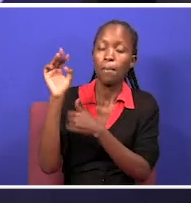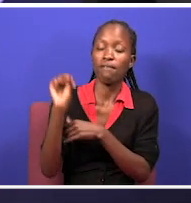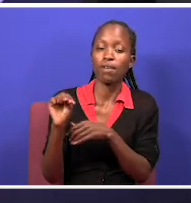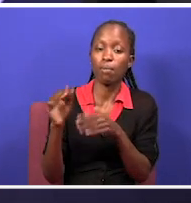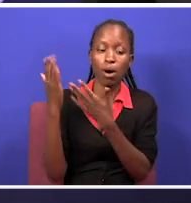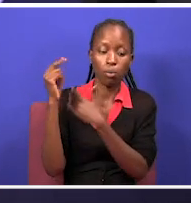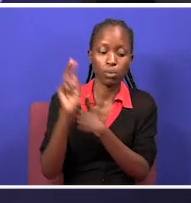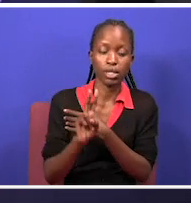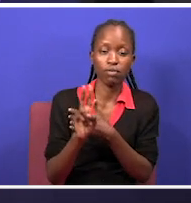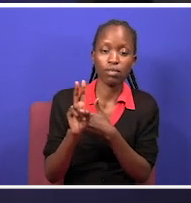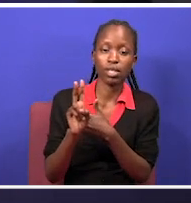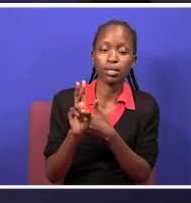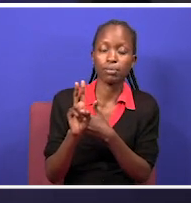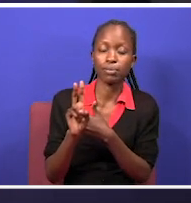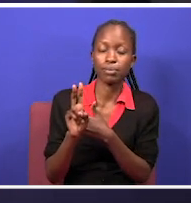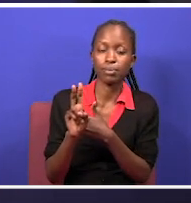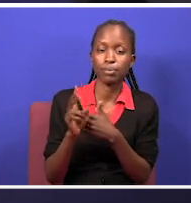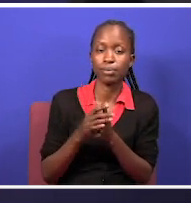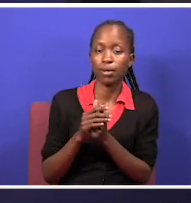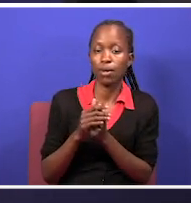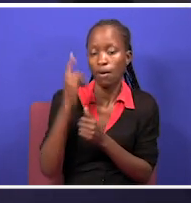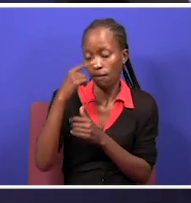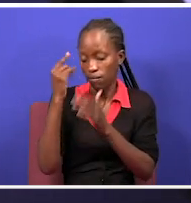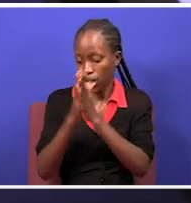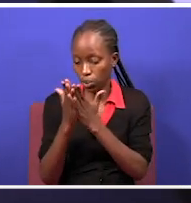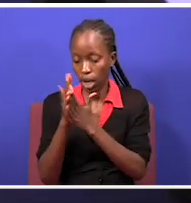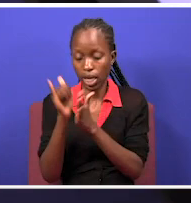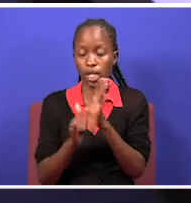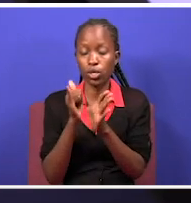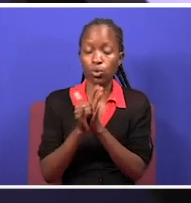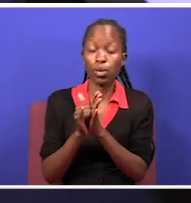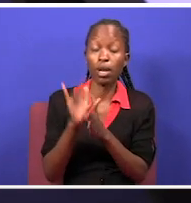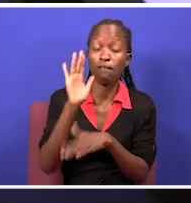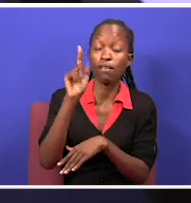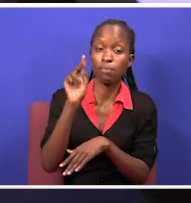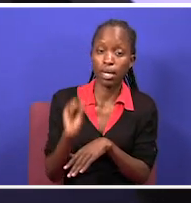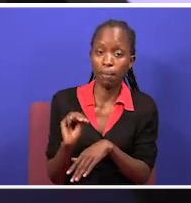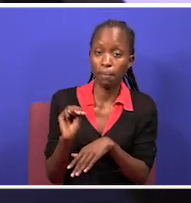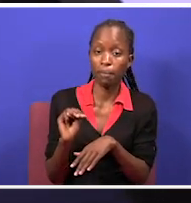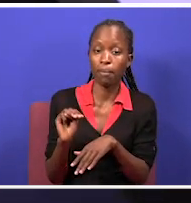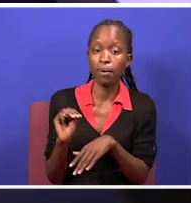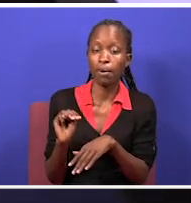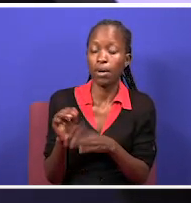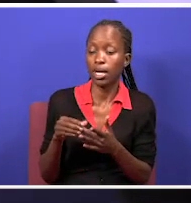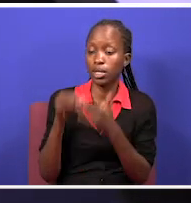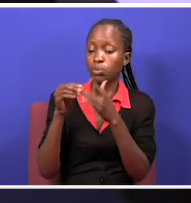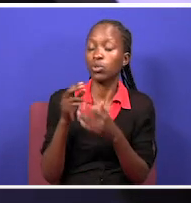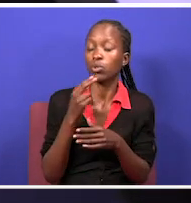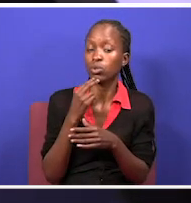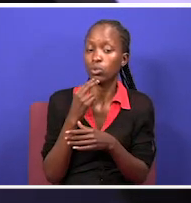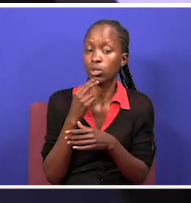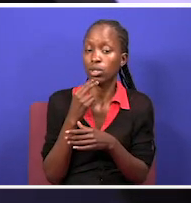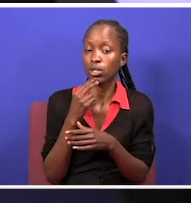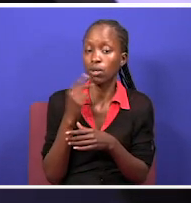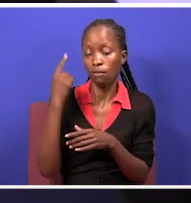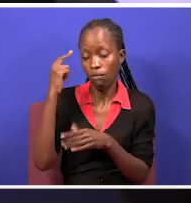on Hope TV, CITAM Church Online, Facebook, and the YouTube channels at 5 p.m., especially on Tuesday,